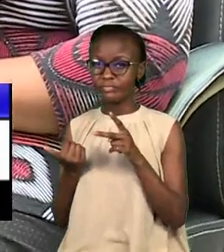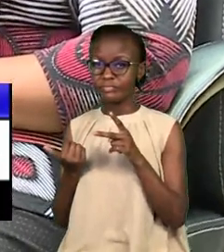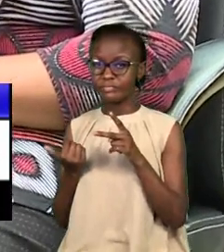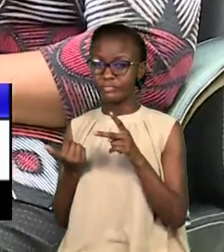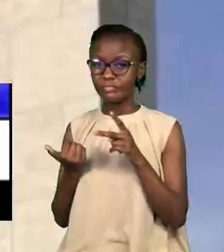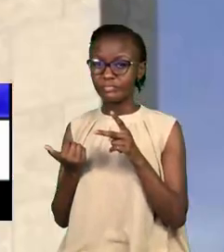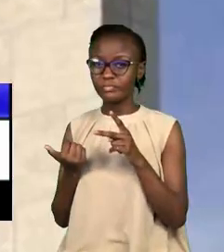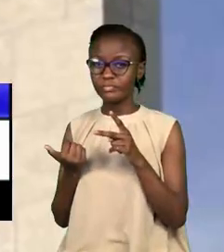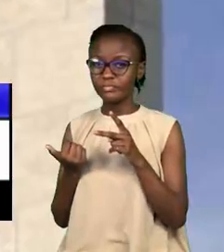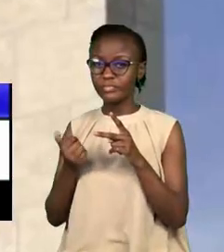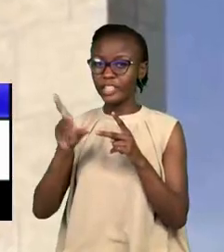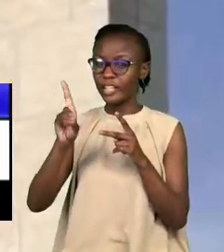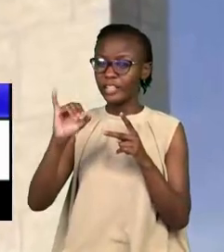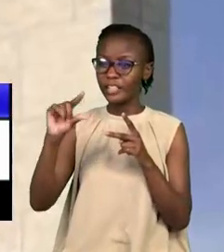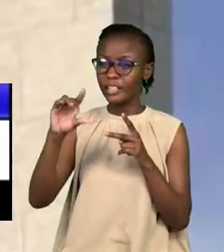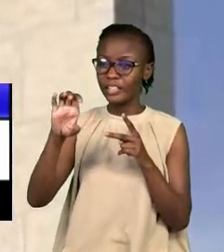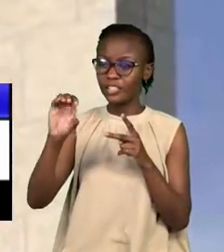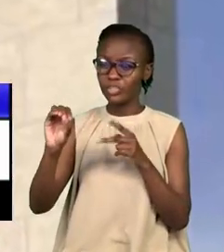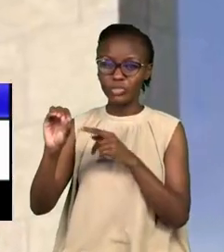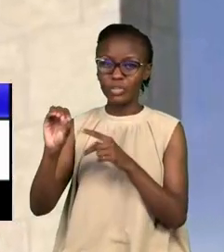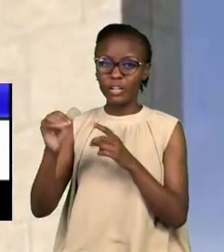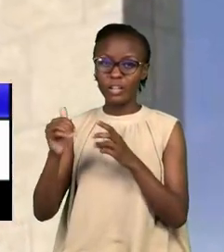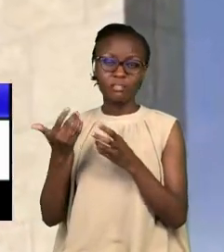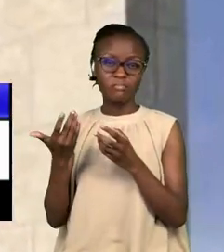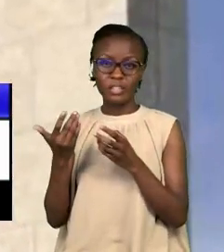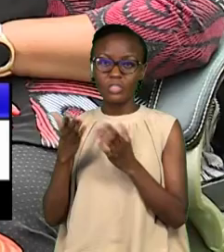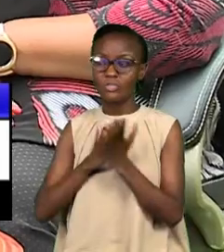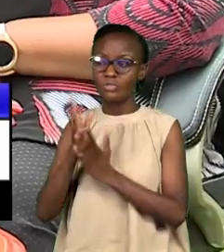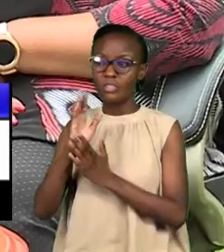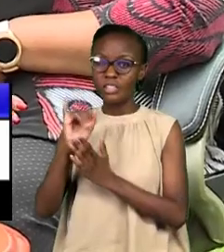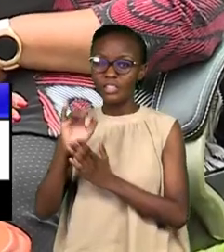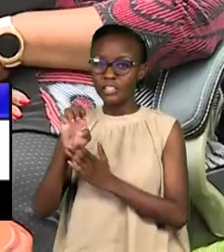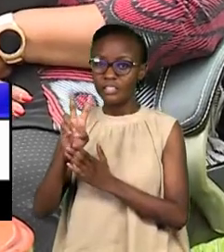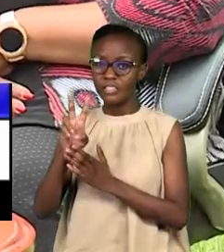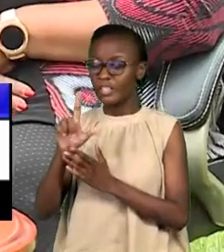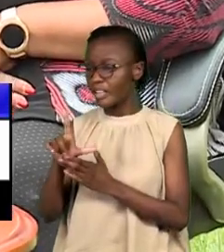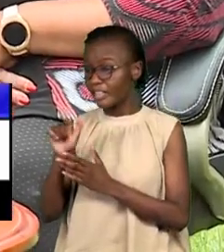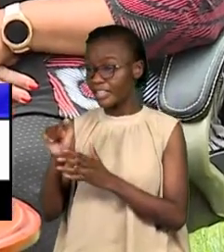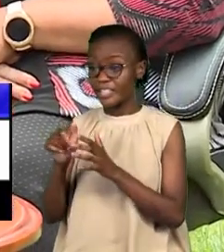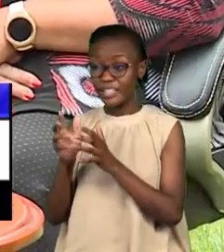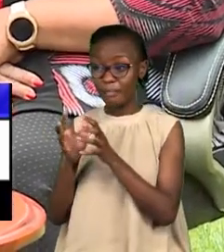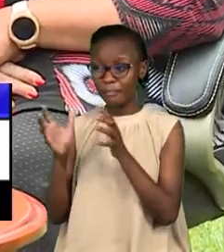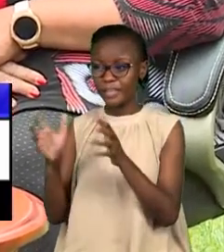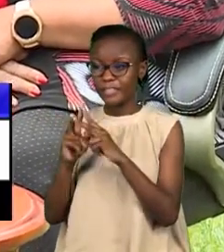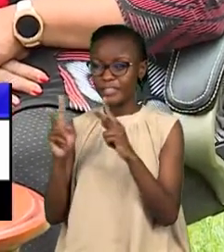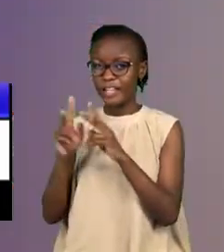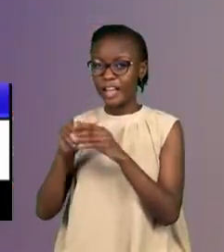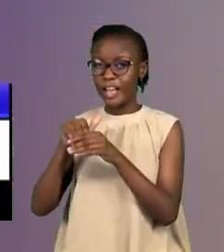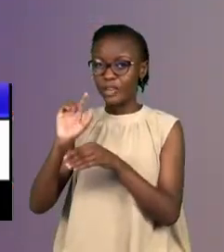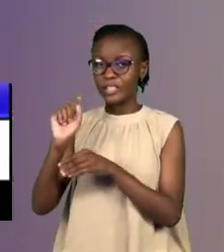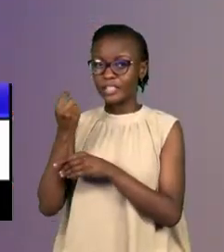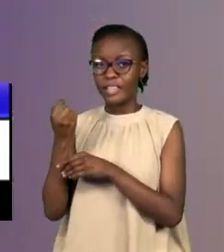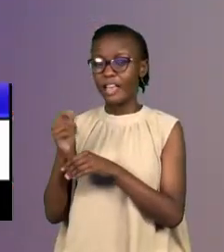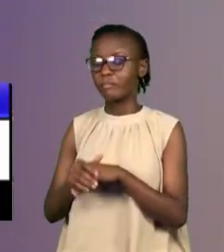if you talk about Diageo, it's in Kenya through EABL. Yes. And I would say it's one of our largest outside Kenya, Diageo.